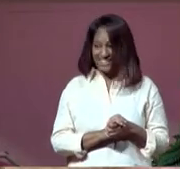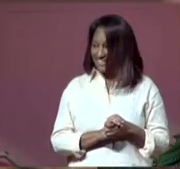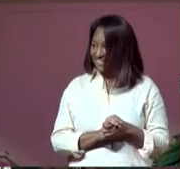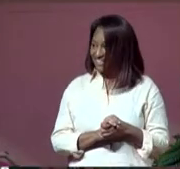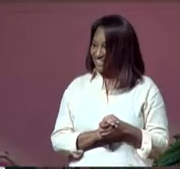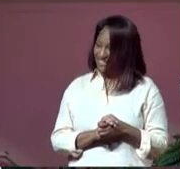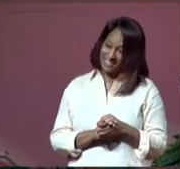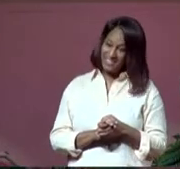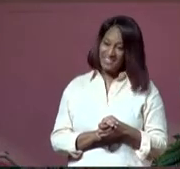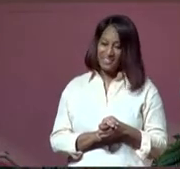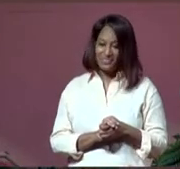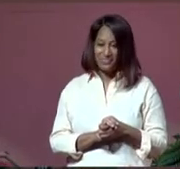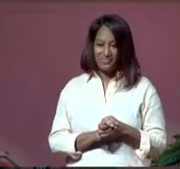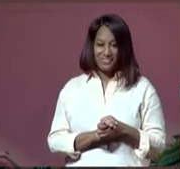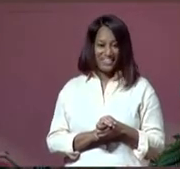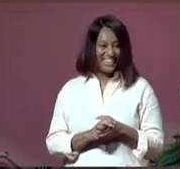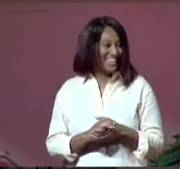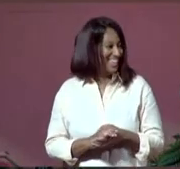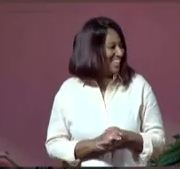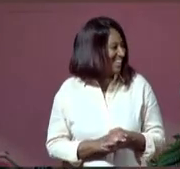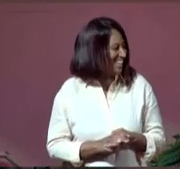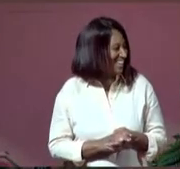card I had given her.